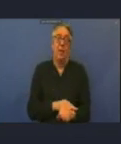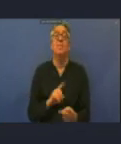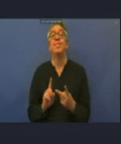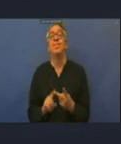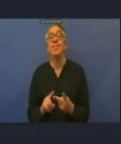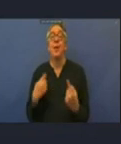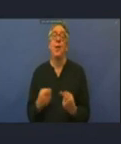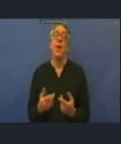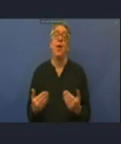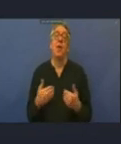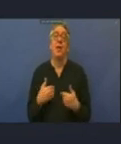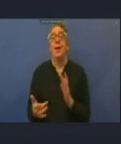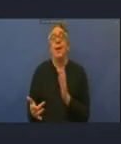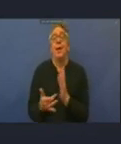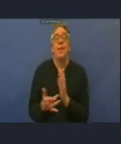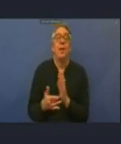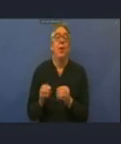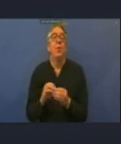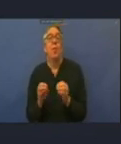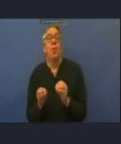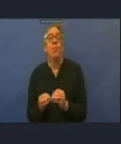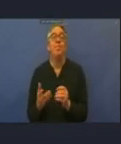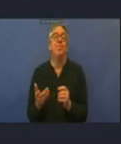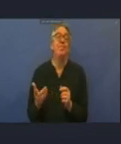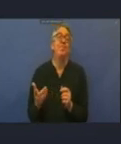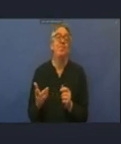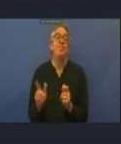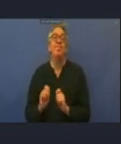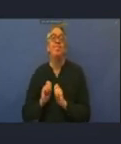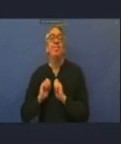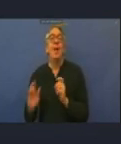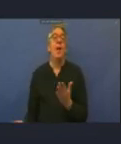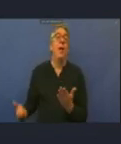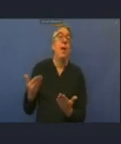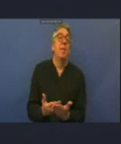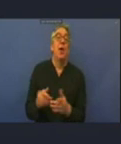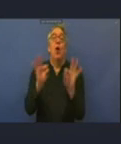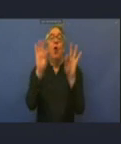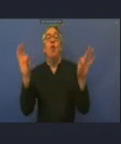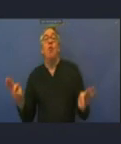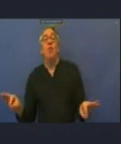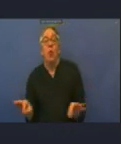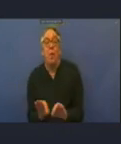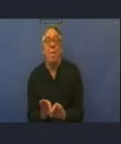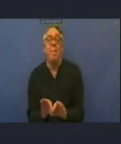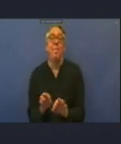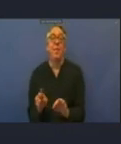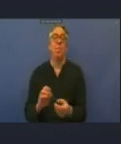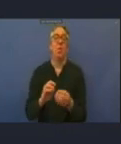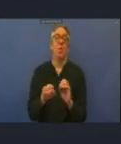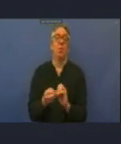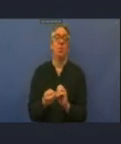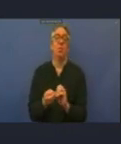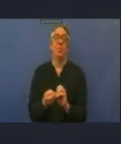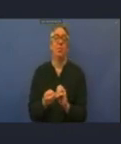also concerning the application forms, and this was putting some organizations in difficulty. We didn't want to penalize them,